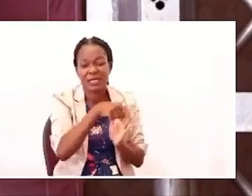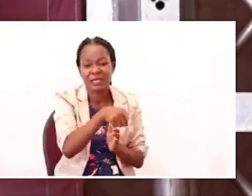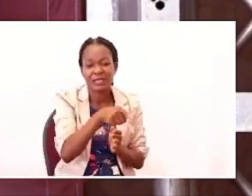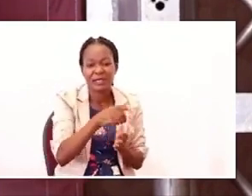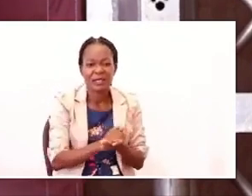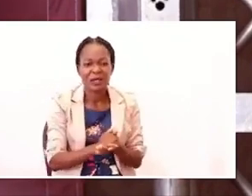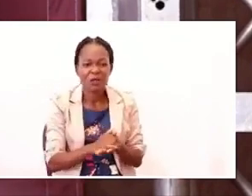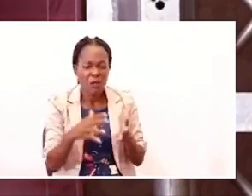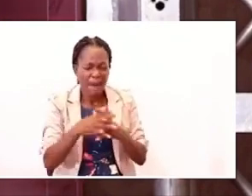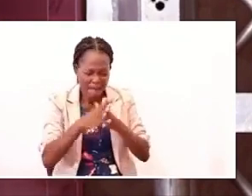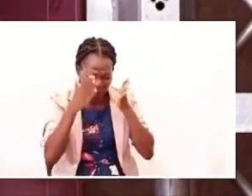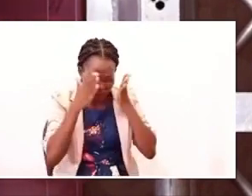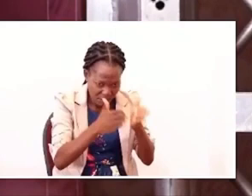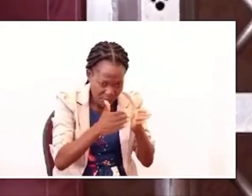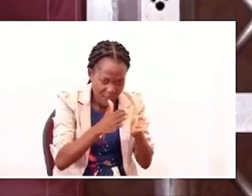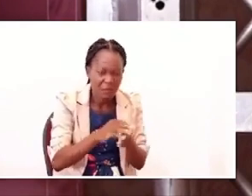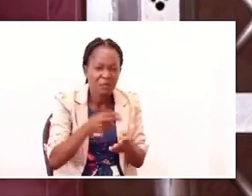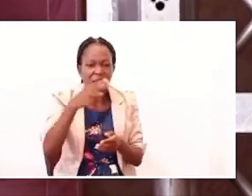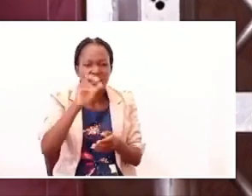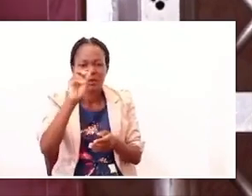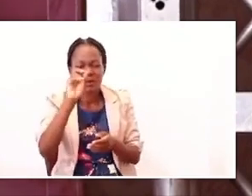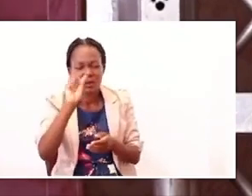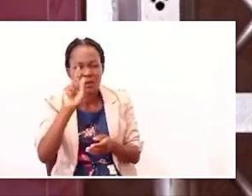too much emphasis on austerity,